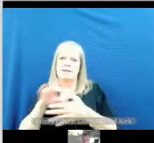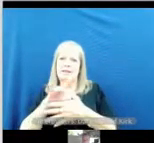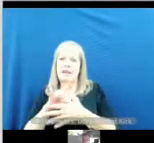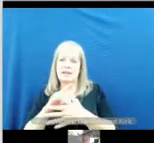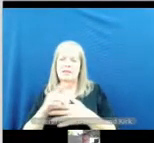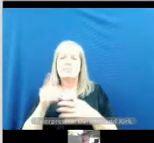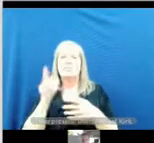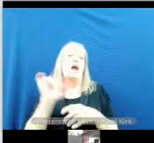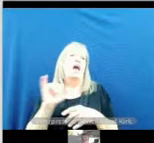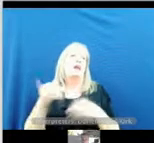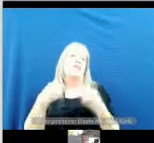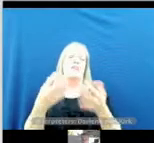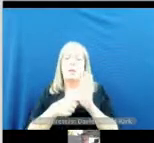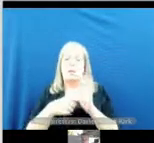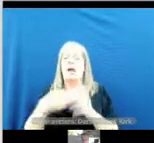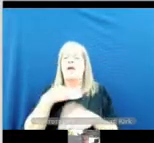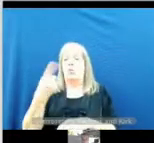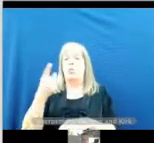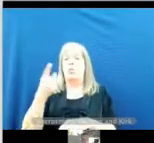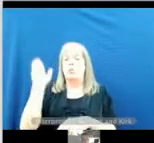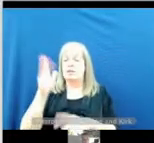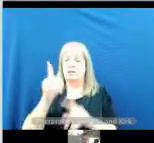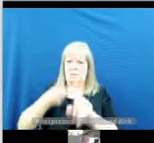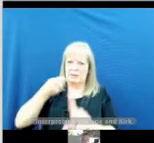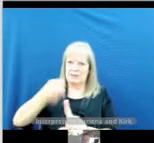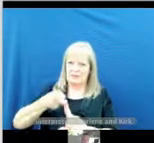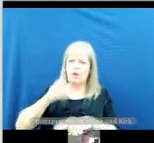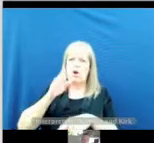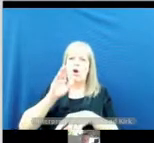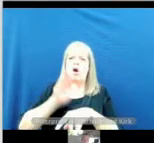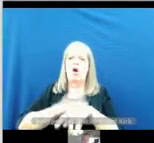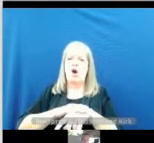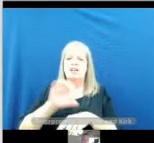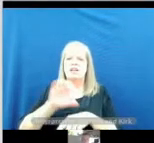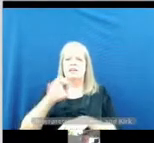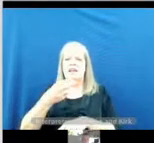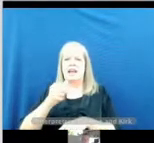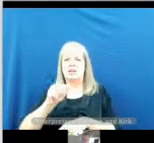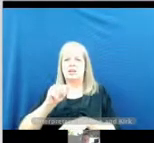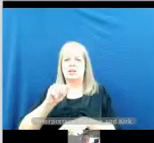they have a presentation specifically on charge syndrome. That's